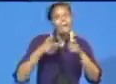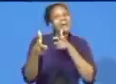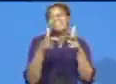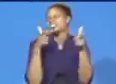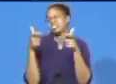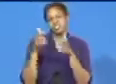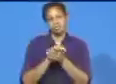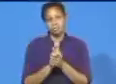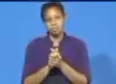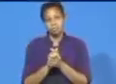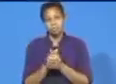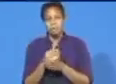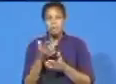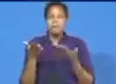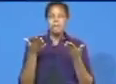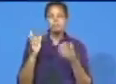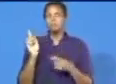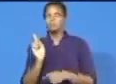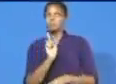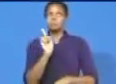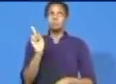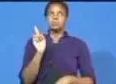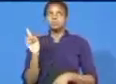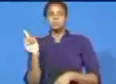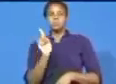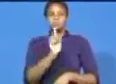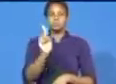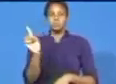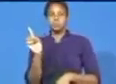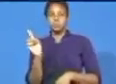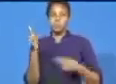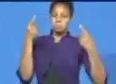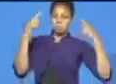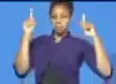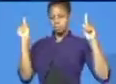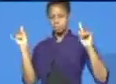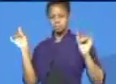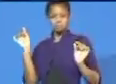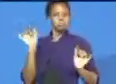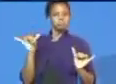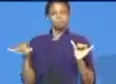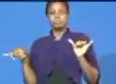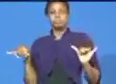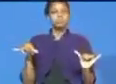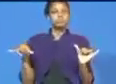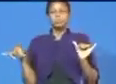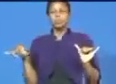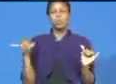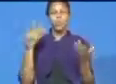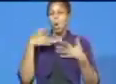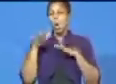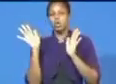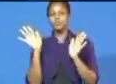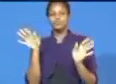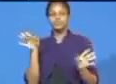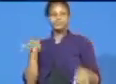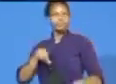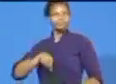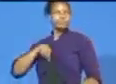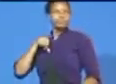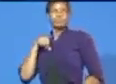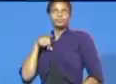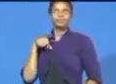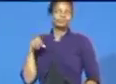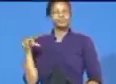You may walk around parading like a self-accomplished peacock, with all your feathers glittering in